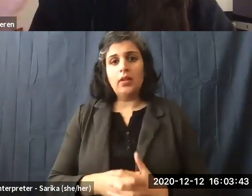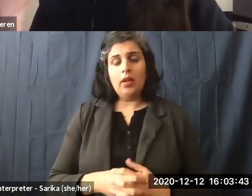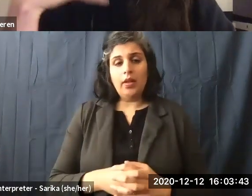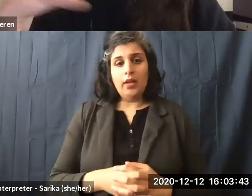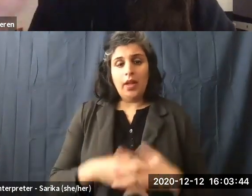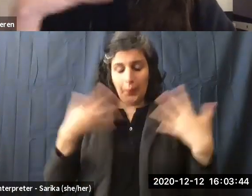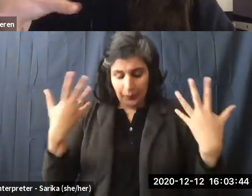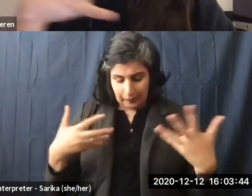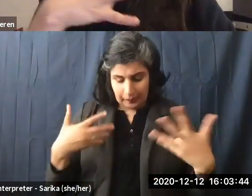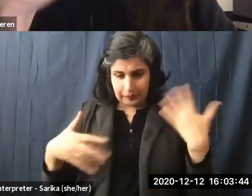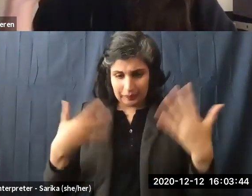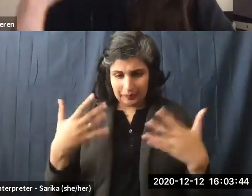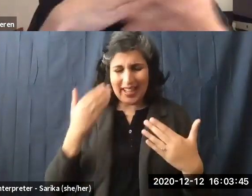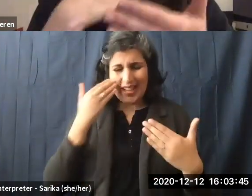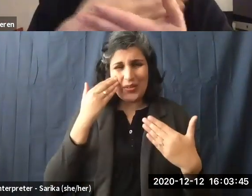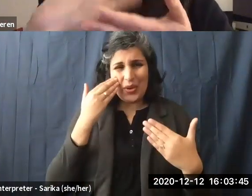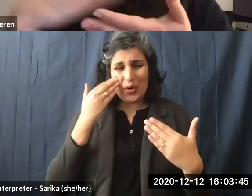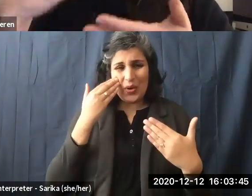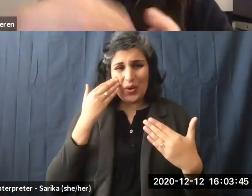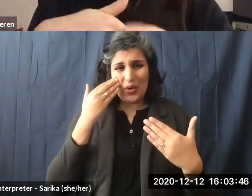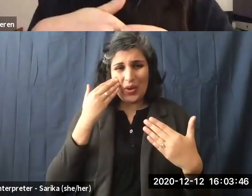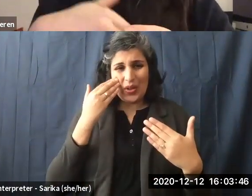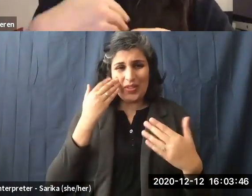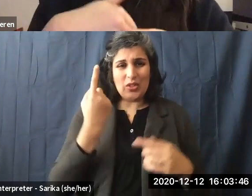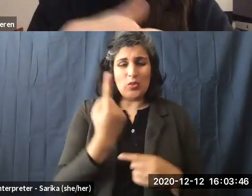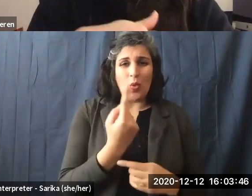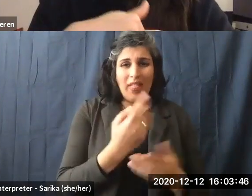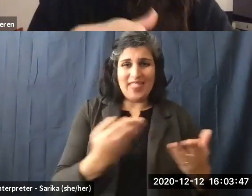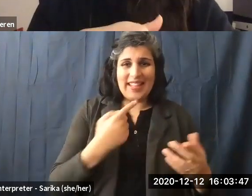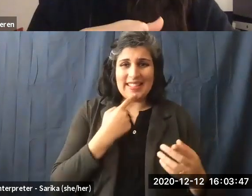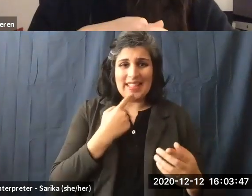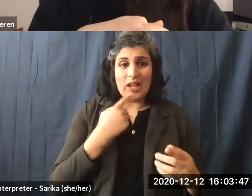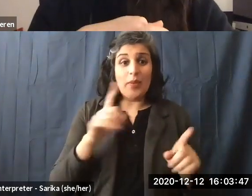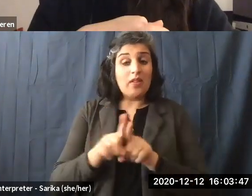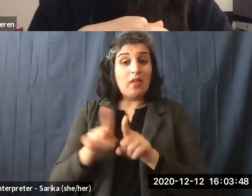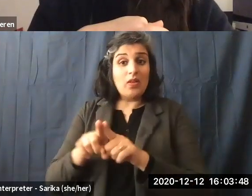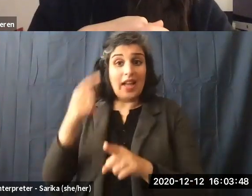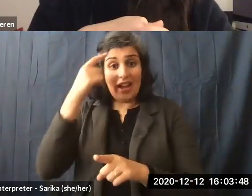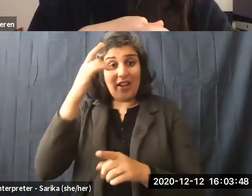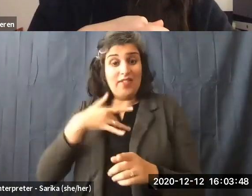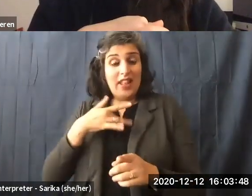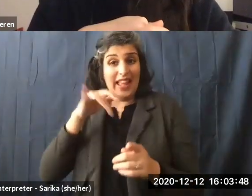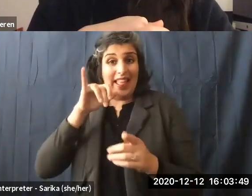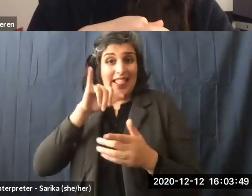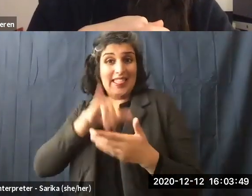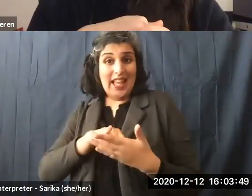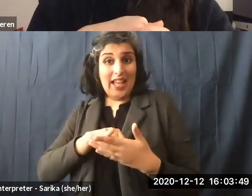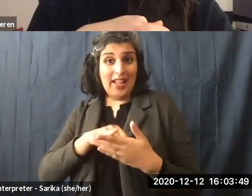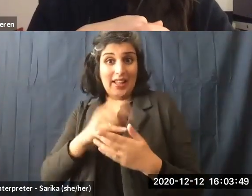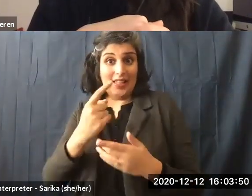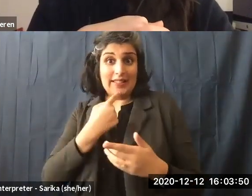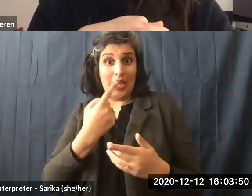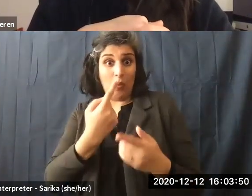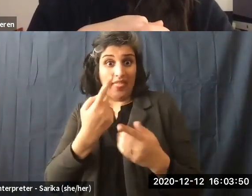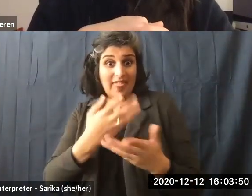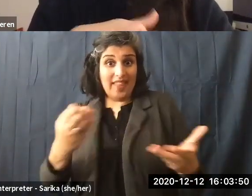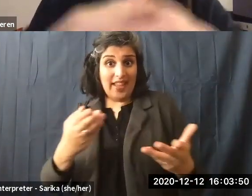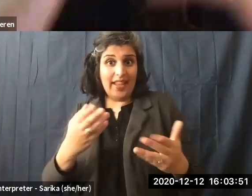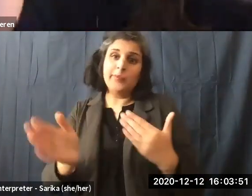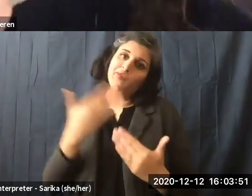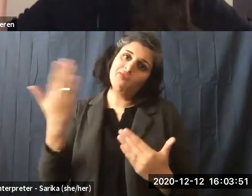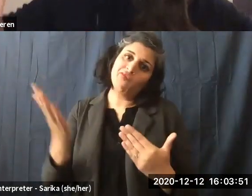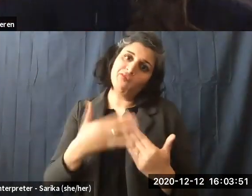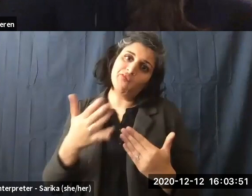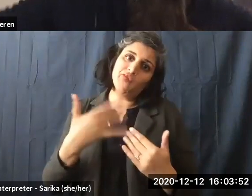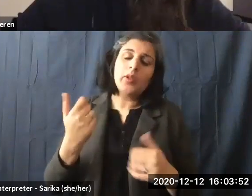I don't know if there's just like one thing to say, because I also think that that's a little bit easy in some ways to